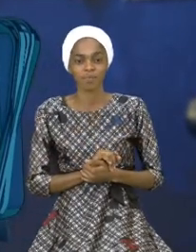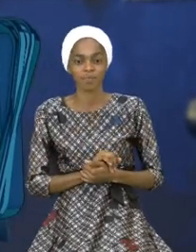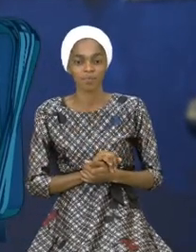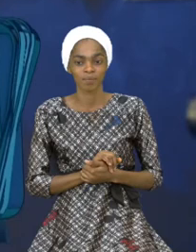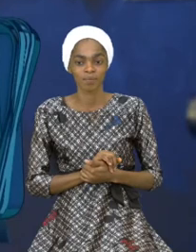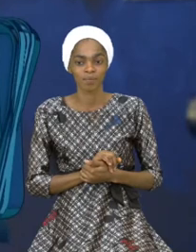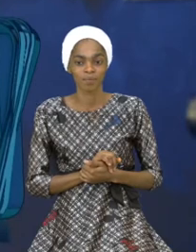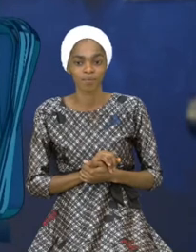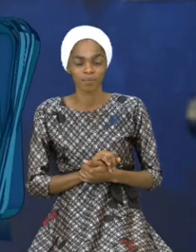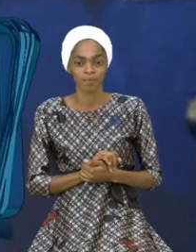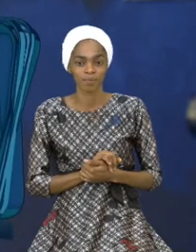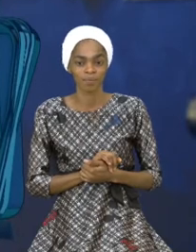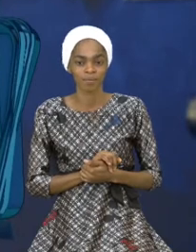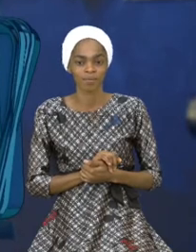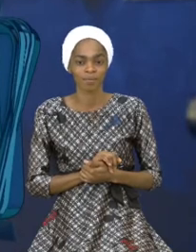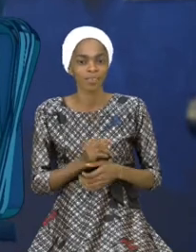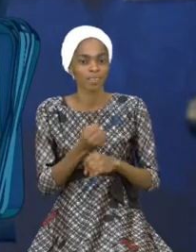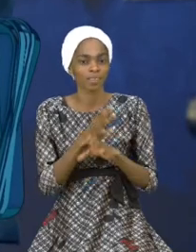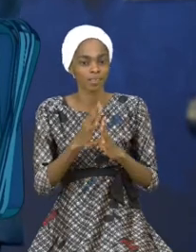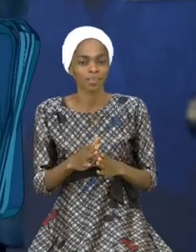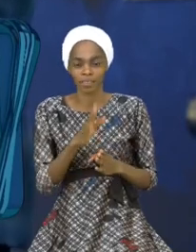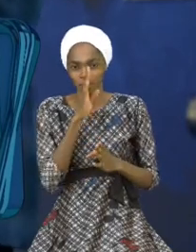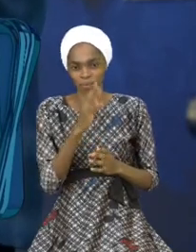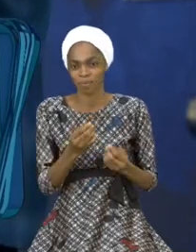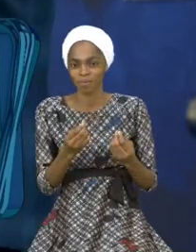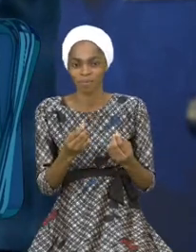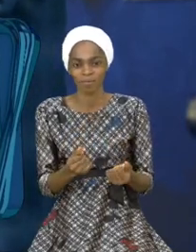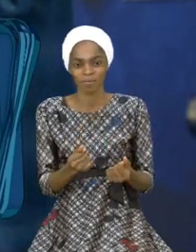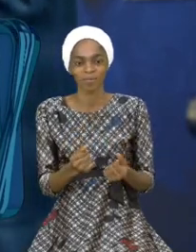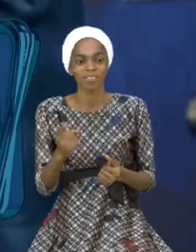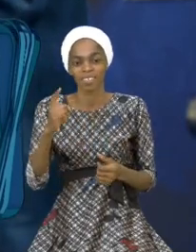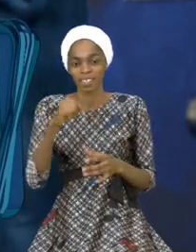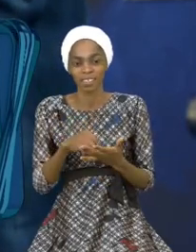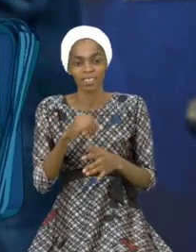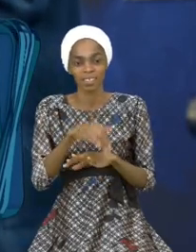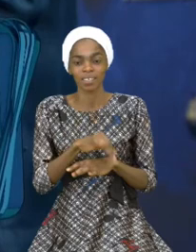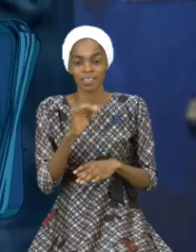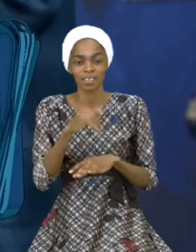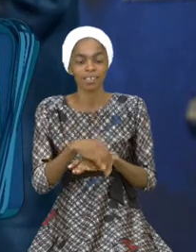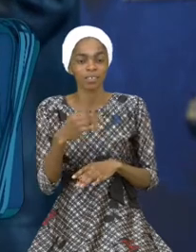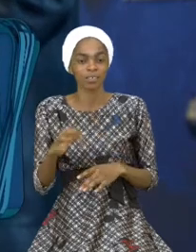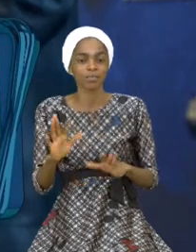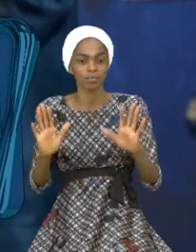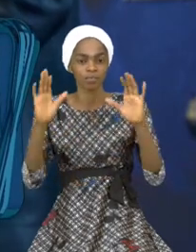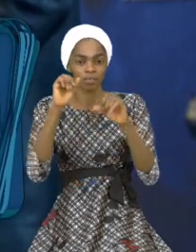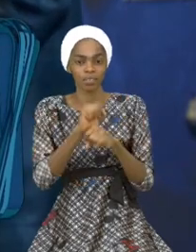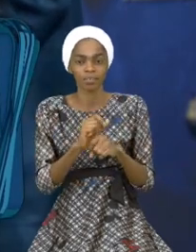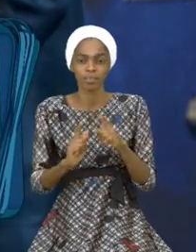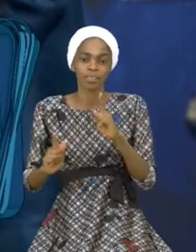Our counselor should hurry up. Tonight is a night of your miracle, signs and